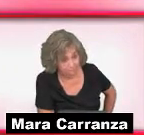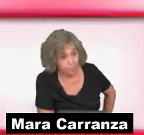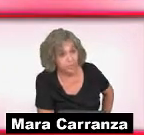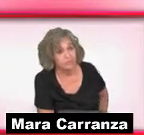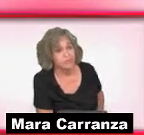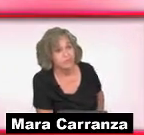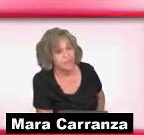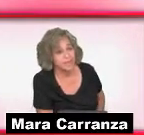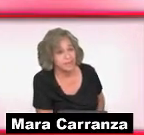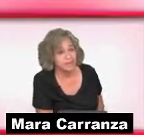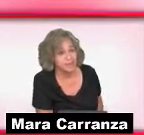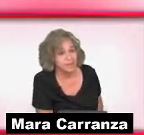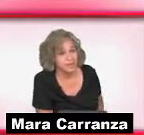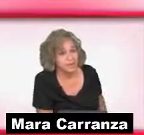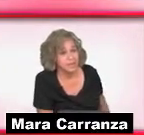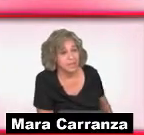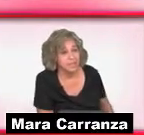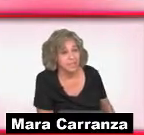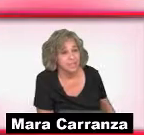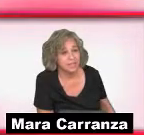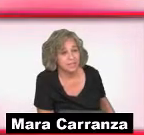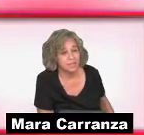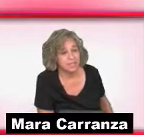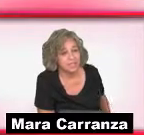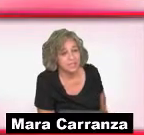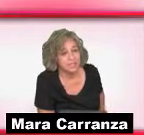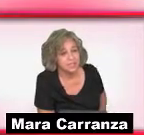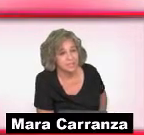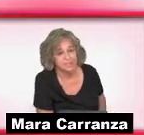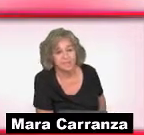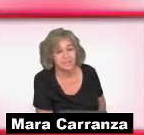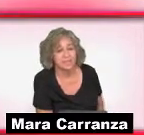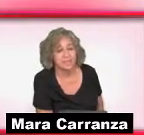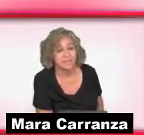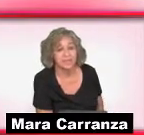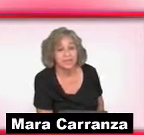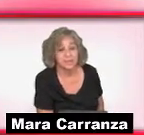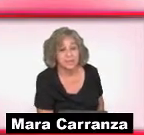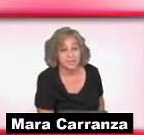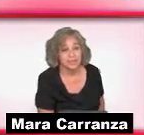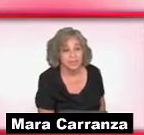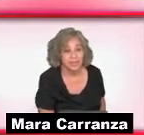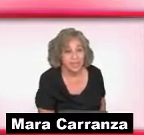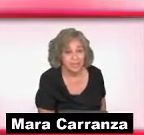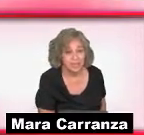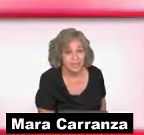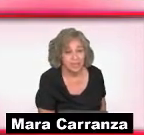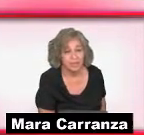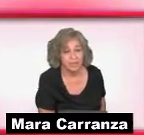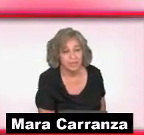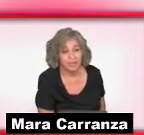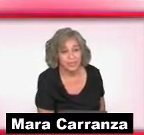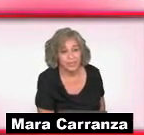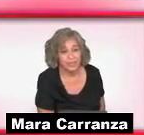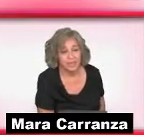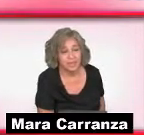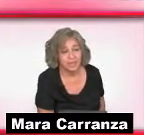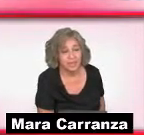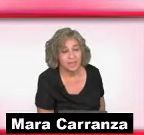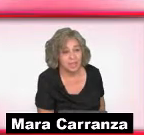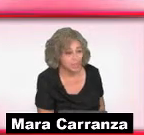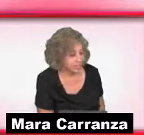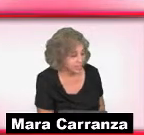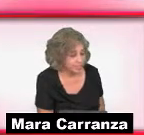Calderón, with es que Felipe Calderón este is that there was una excesses. Es, si no, la forma no fue la correcta